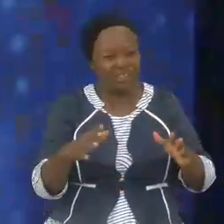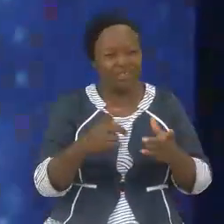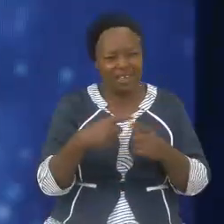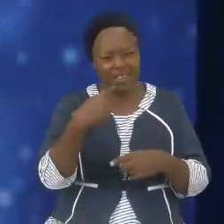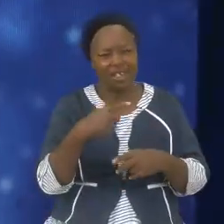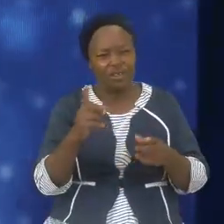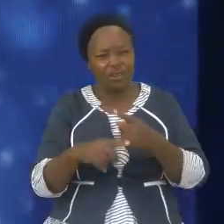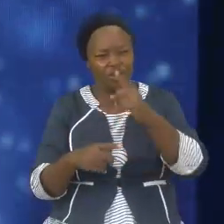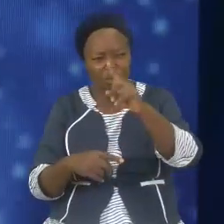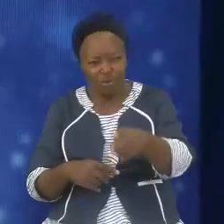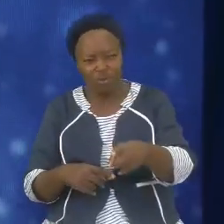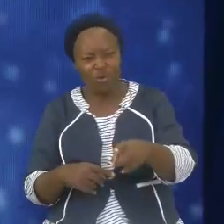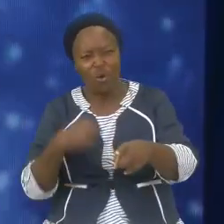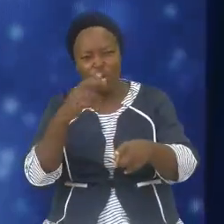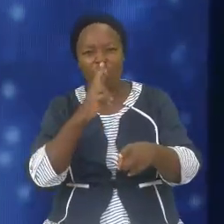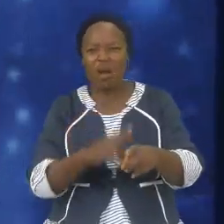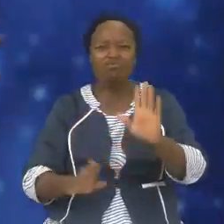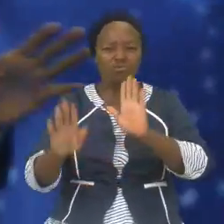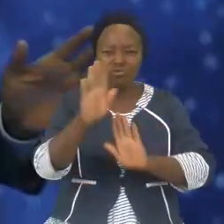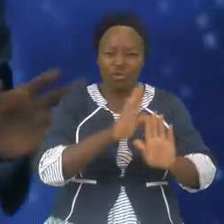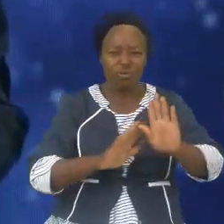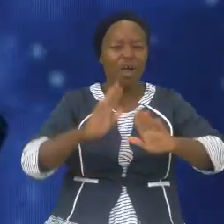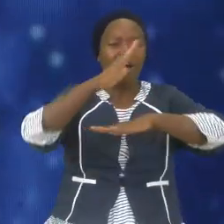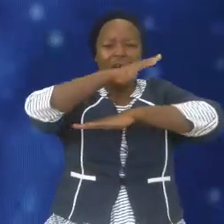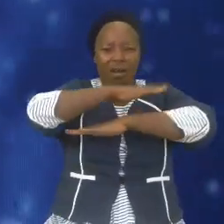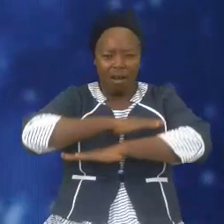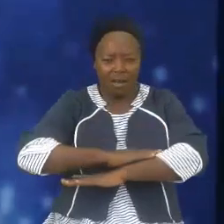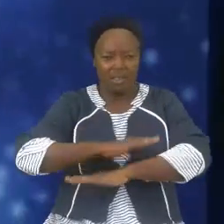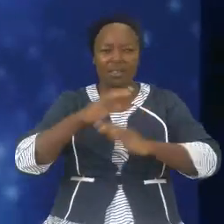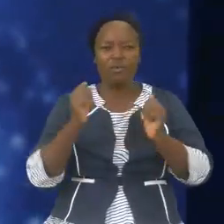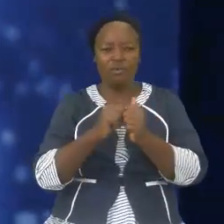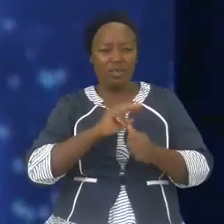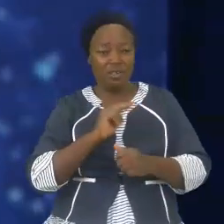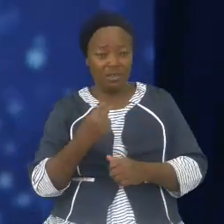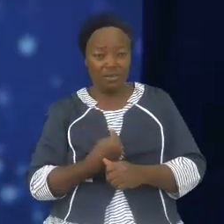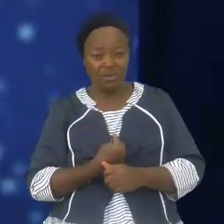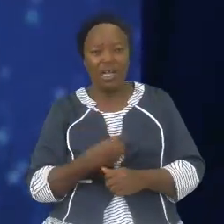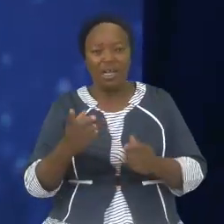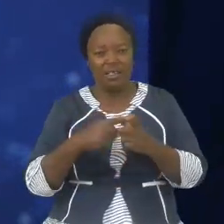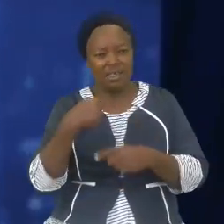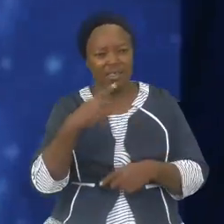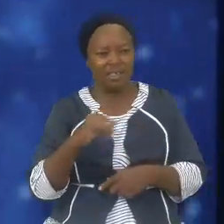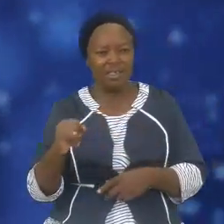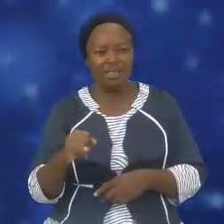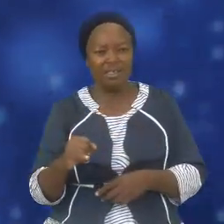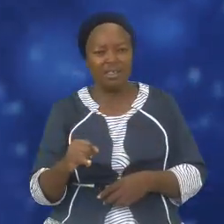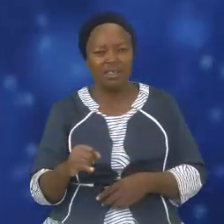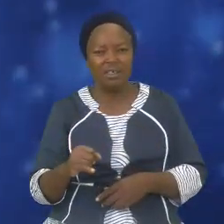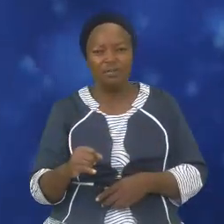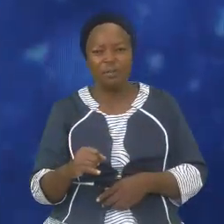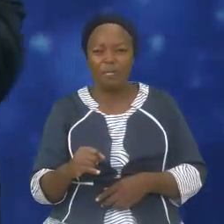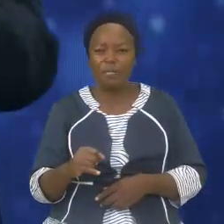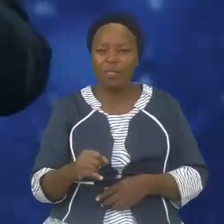you who are troubled, rest with us. He's saying, he had now got